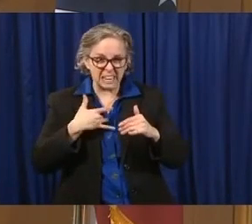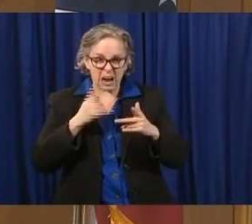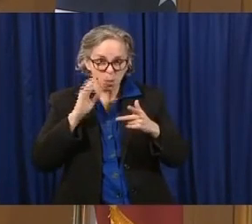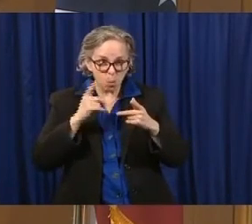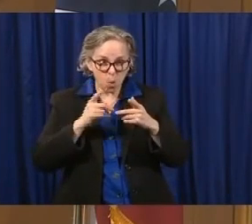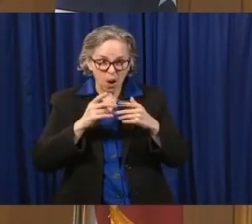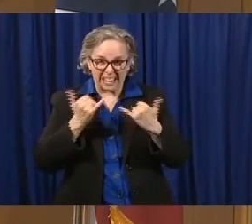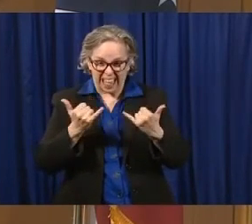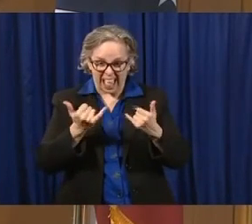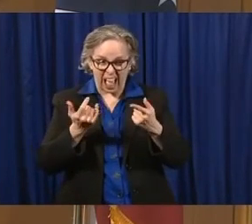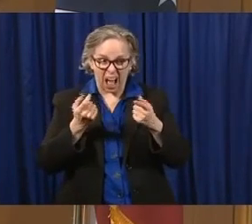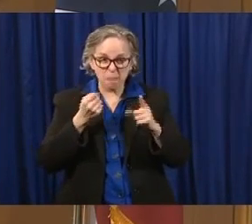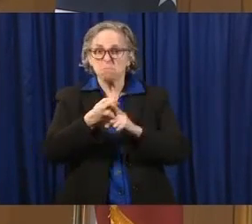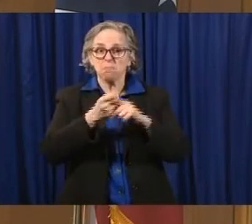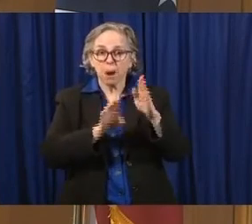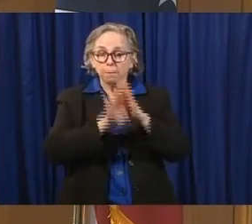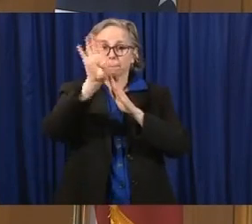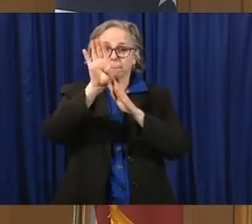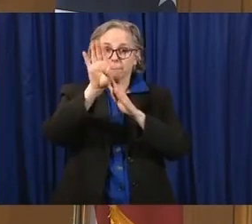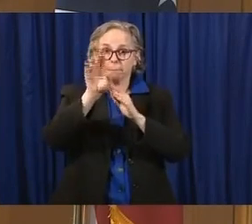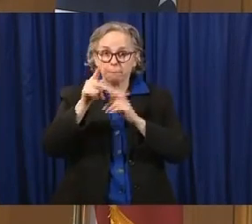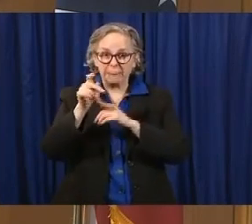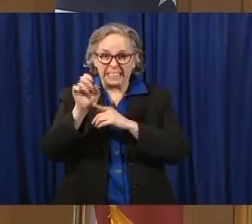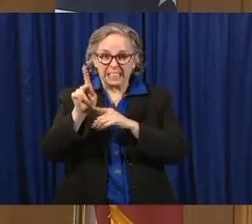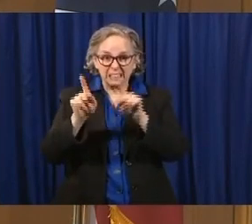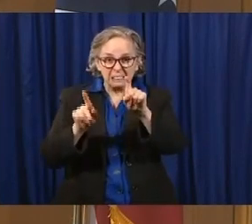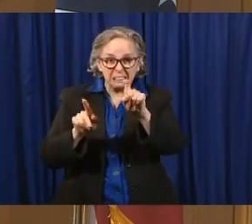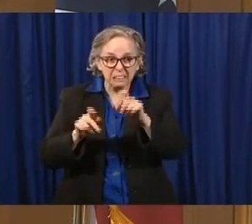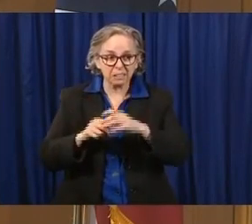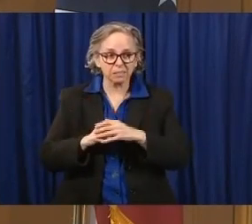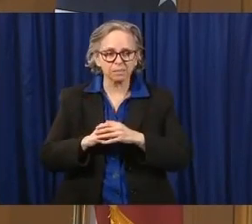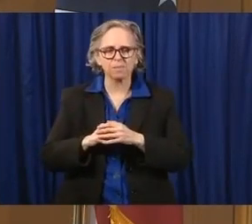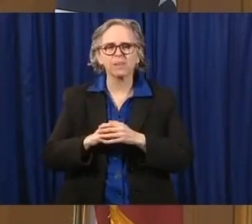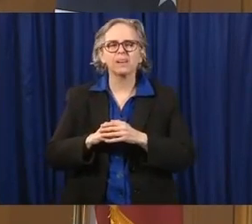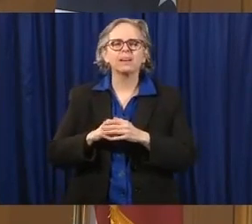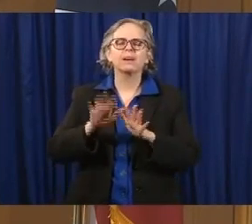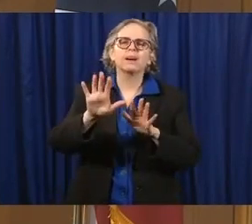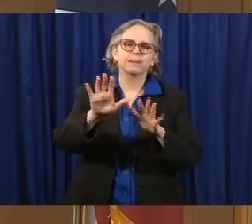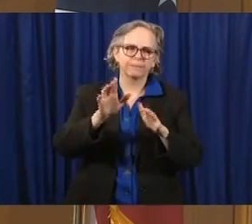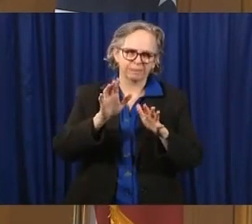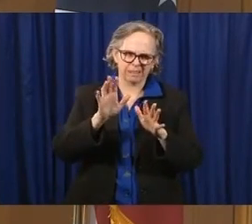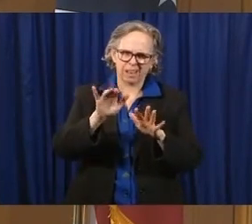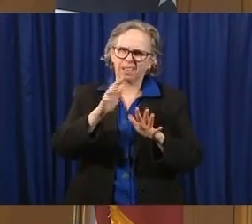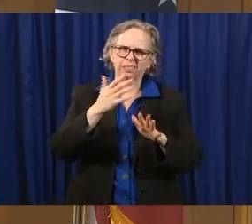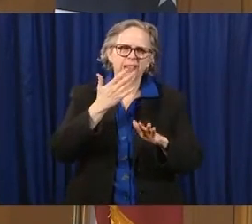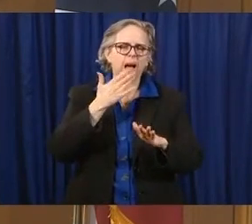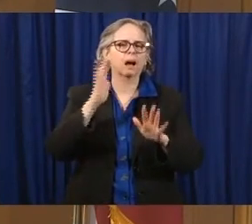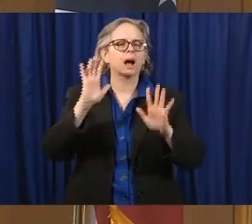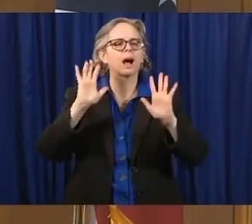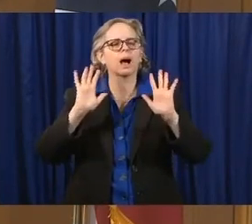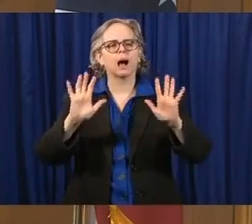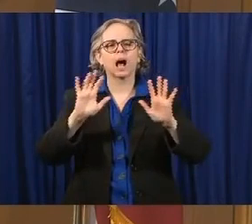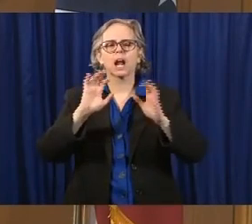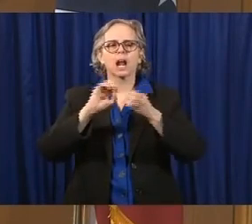Well, I'll start on that. First of all, thank God the numbers are better than the modeling. That's number one.